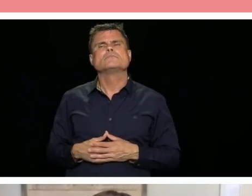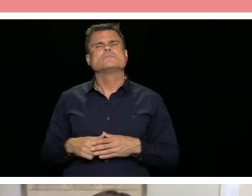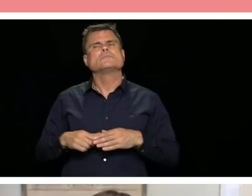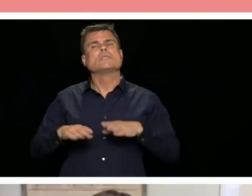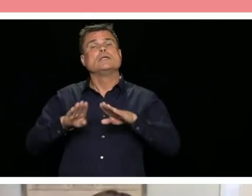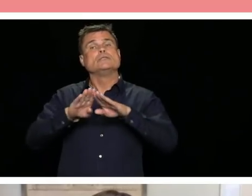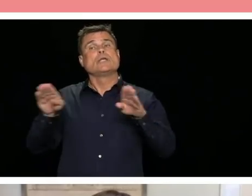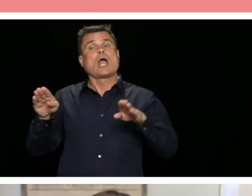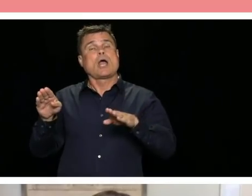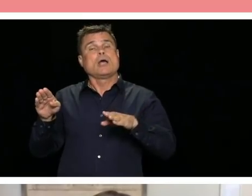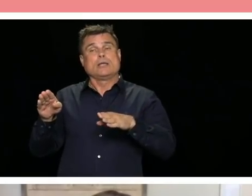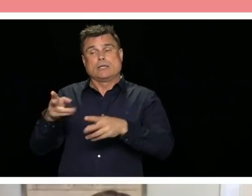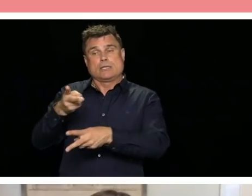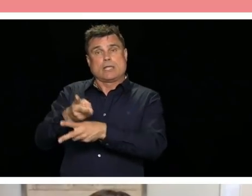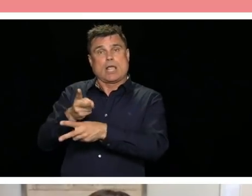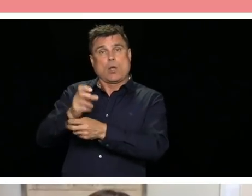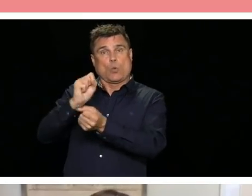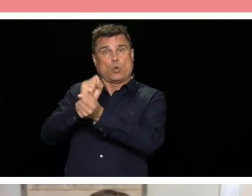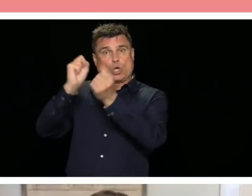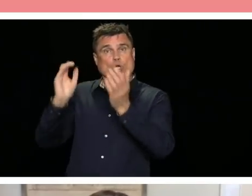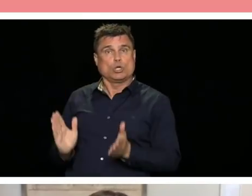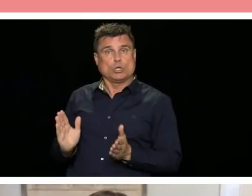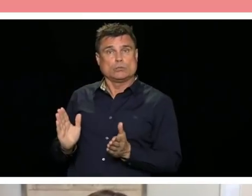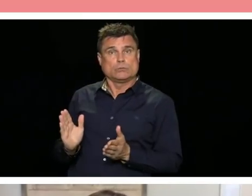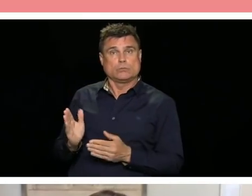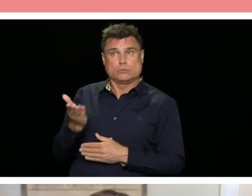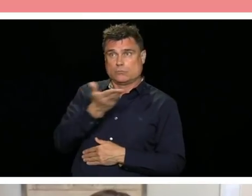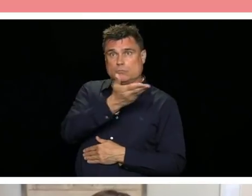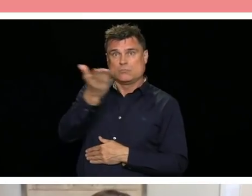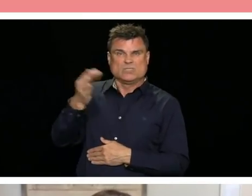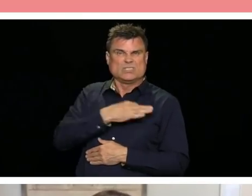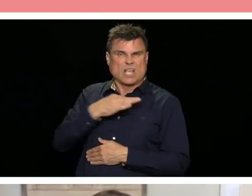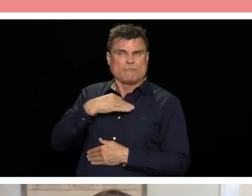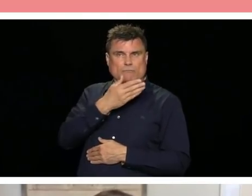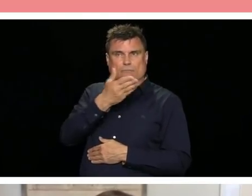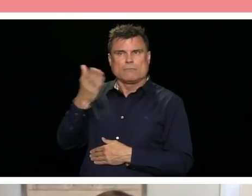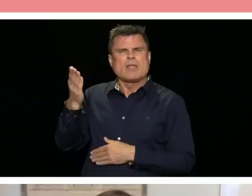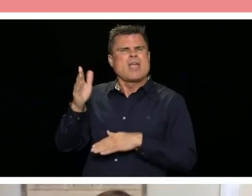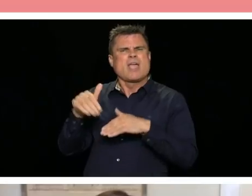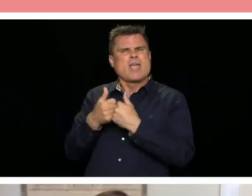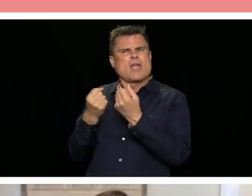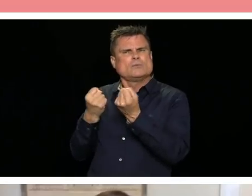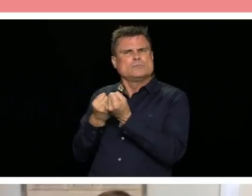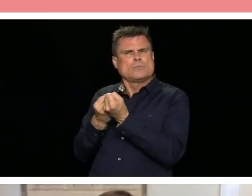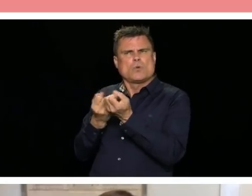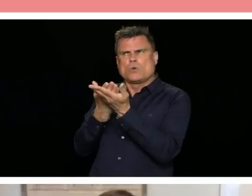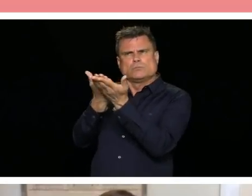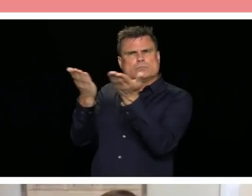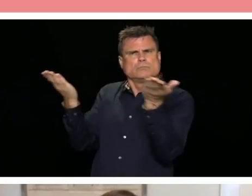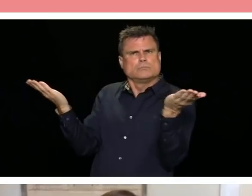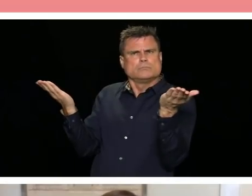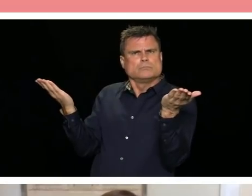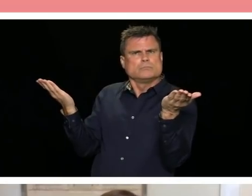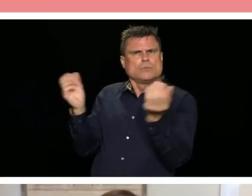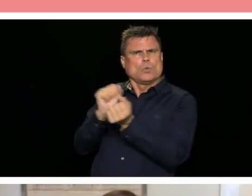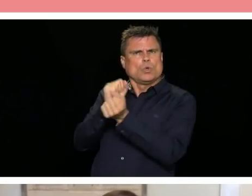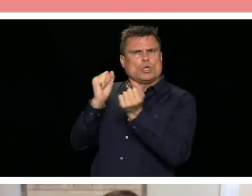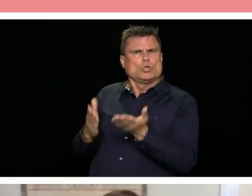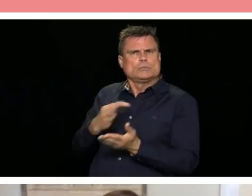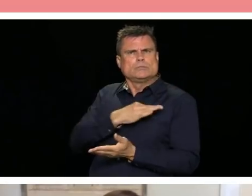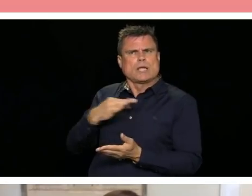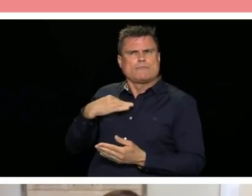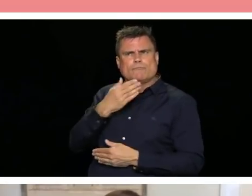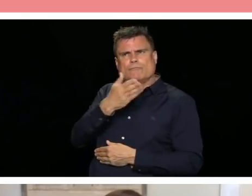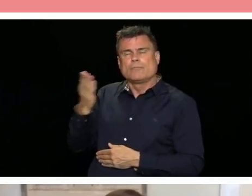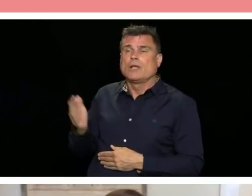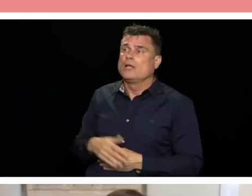educators have been, I would call them the workforce behind a workforce. Without early childhood educators and providers supporting the parent needs for